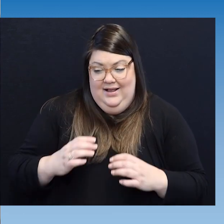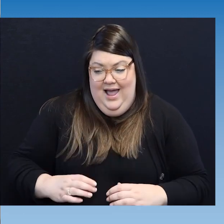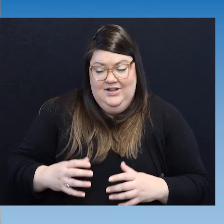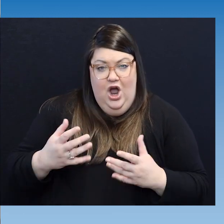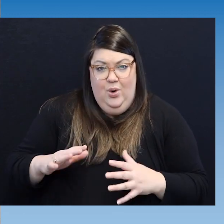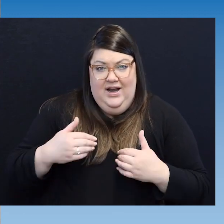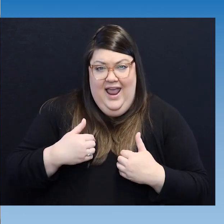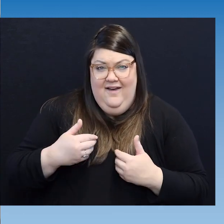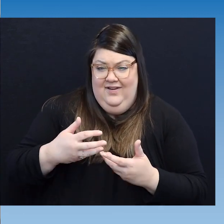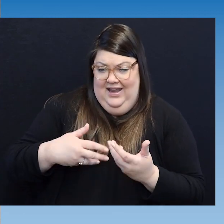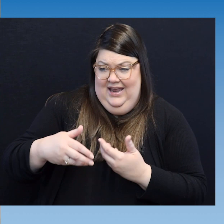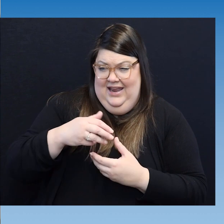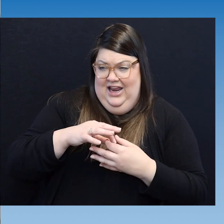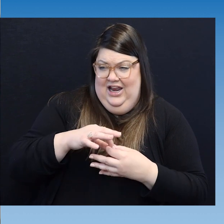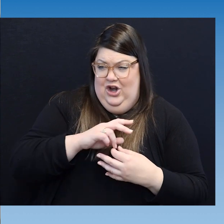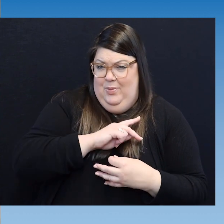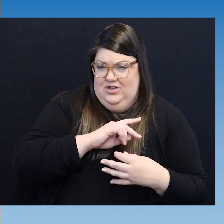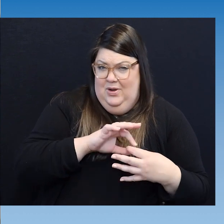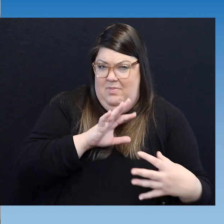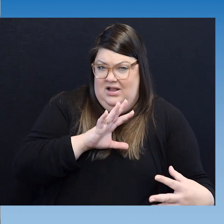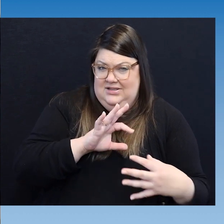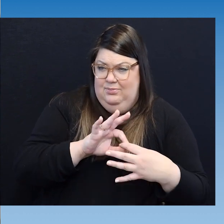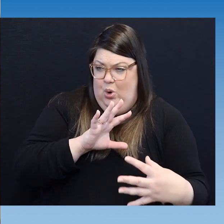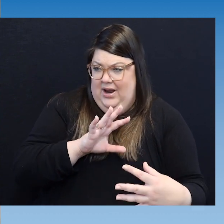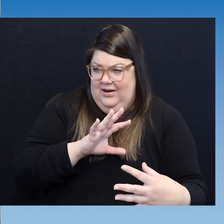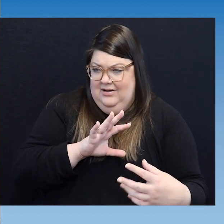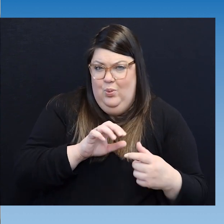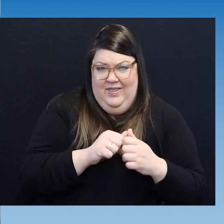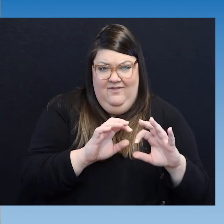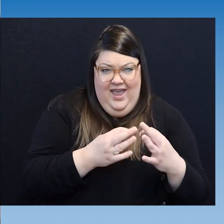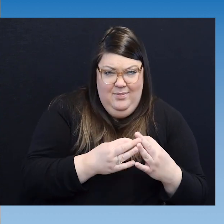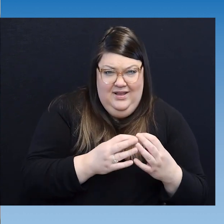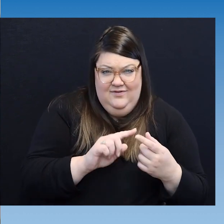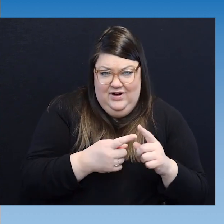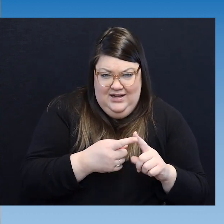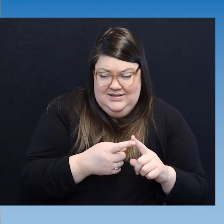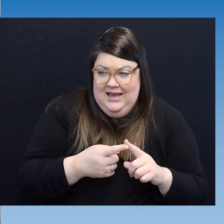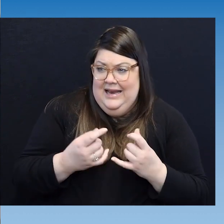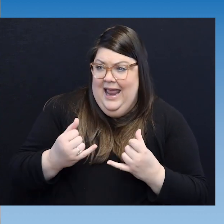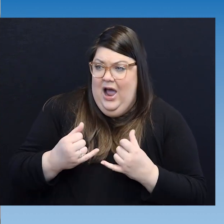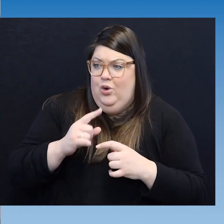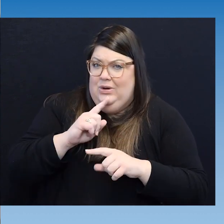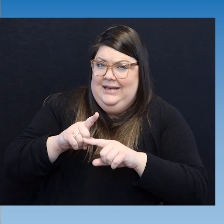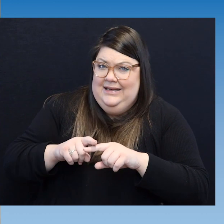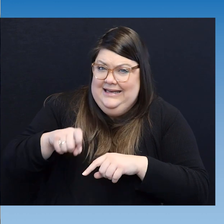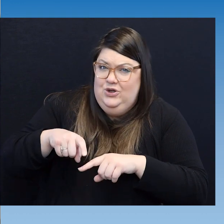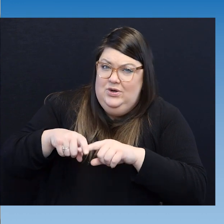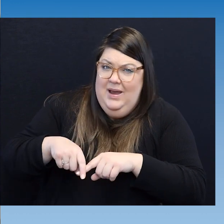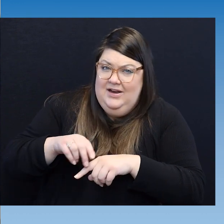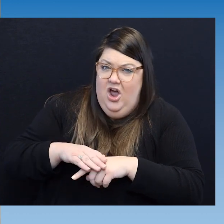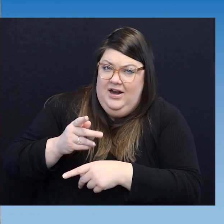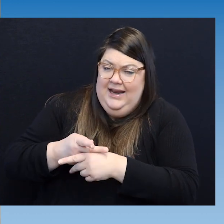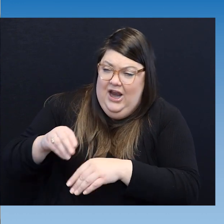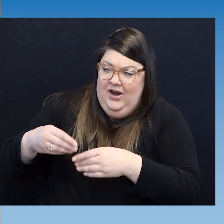already have interpersonal bonds that are broken, right at the moment when they need a caregiver the most, they're not able to form